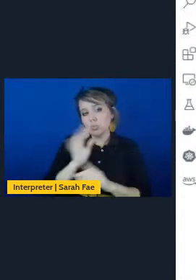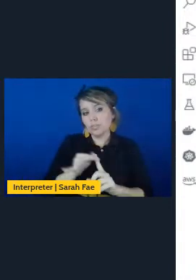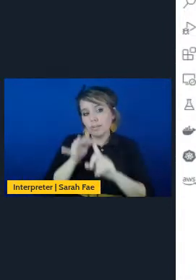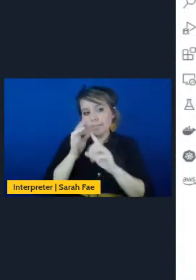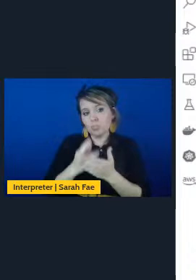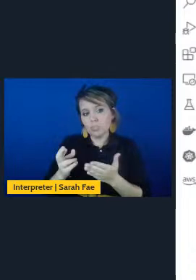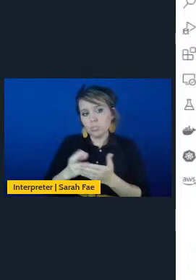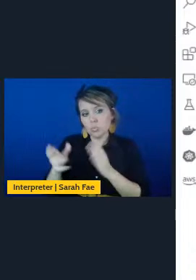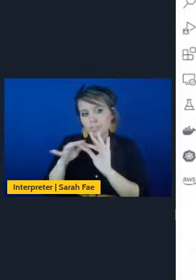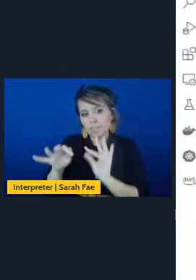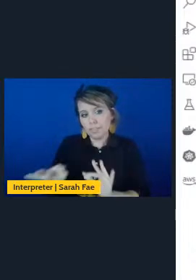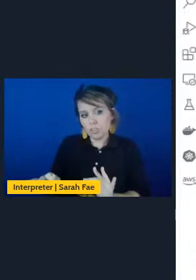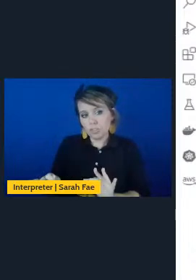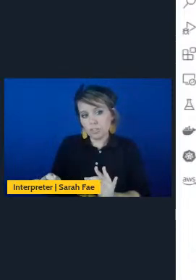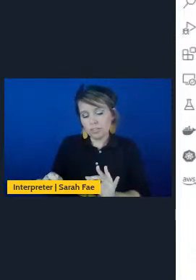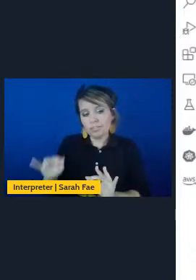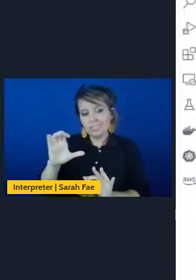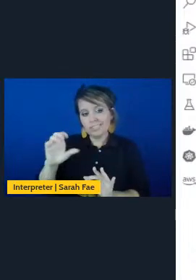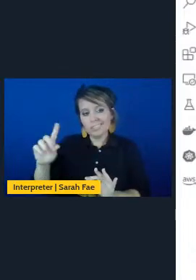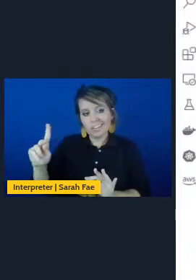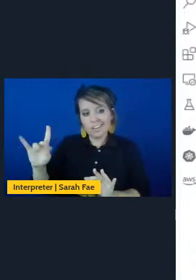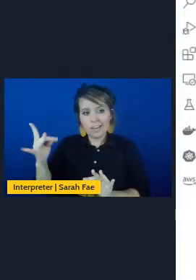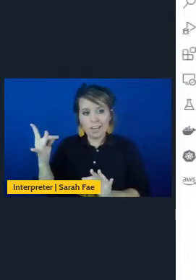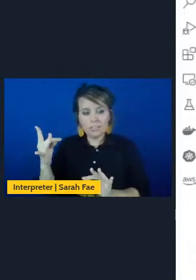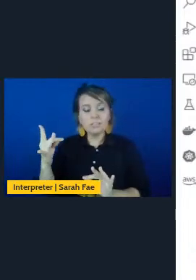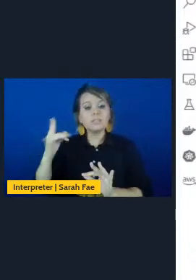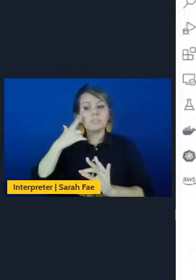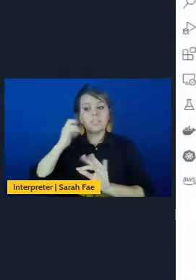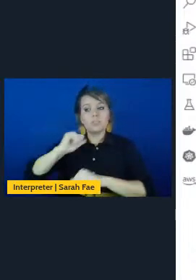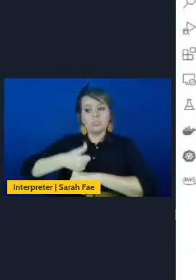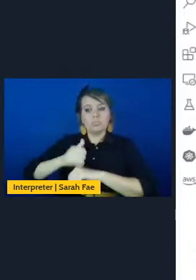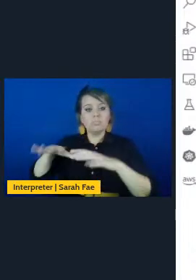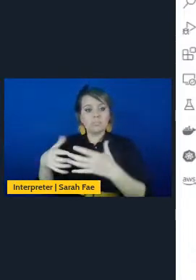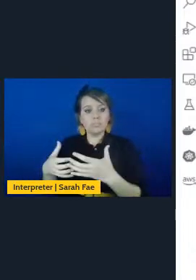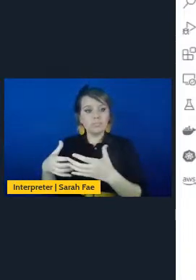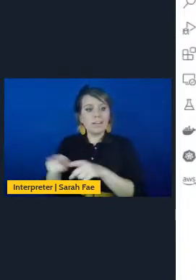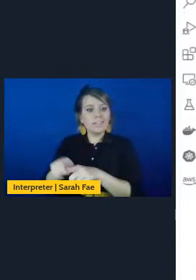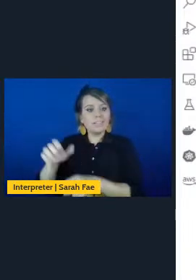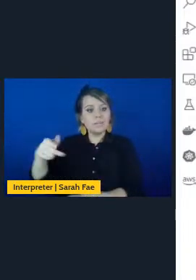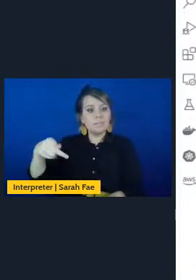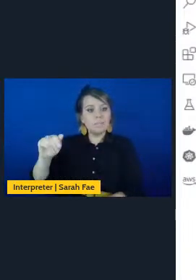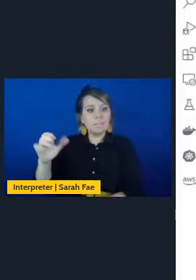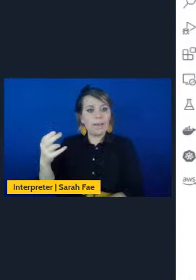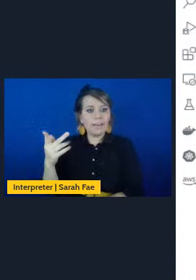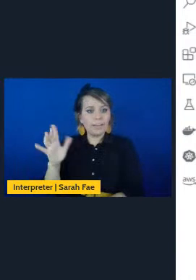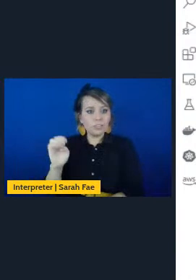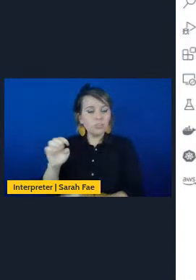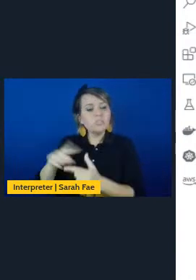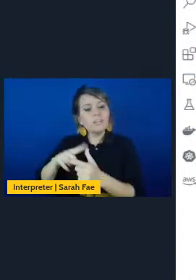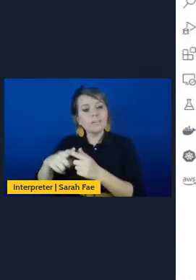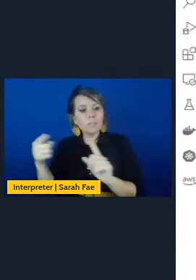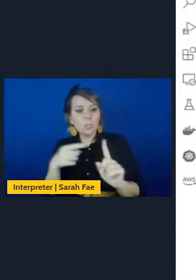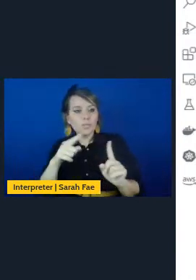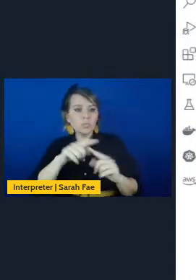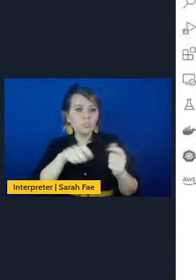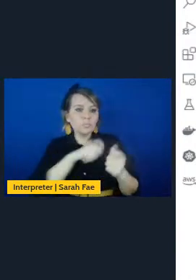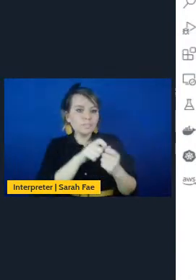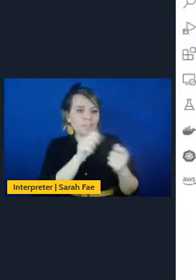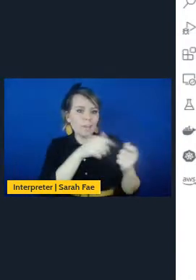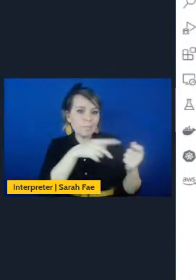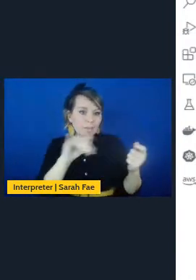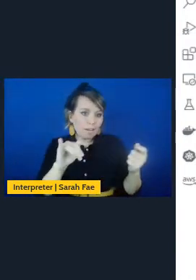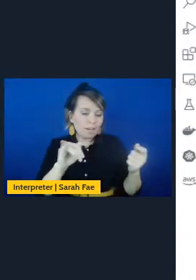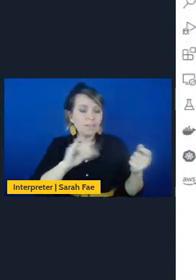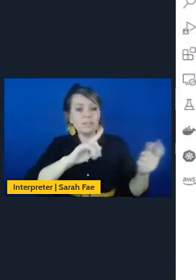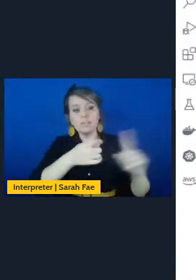with CDKs by importing them in the form of packages and then writing code using those specific APIs, converting them into YAML, and